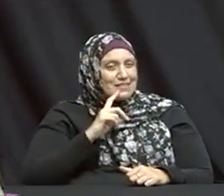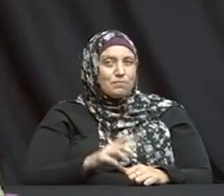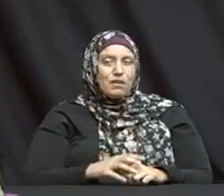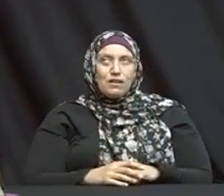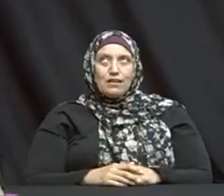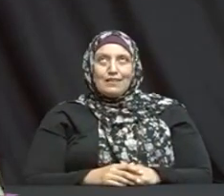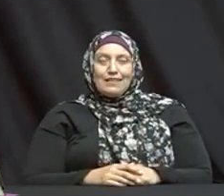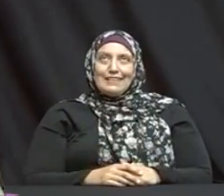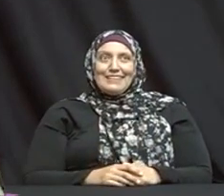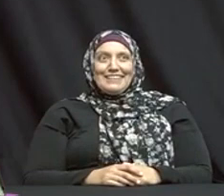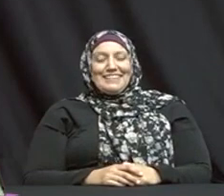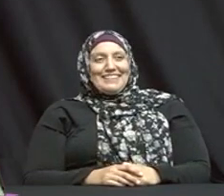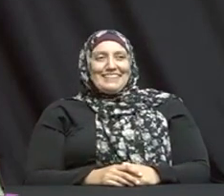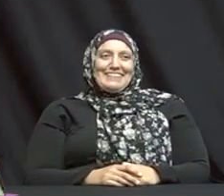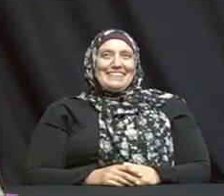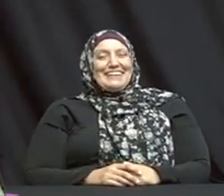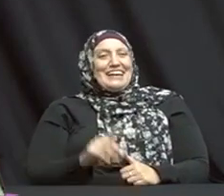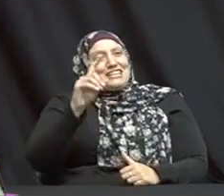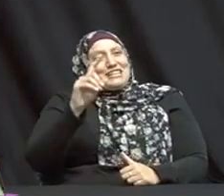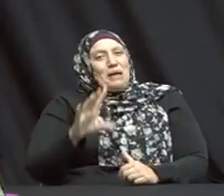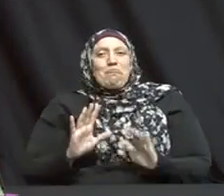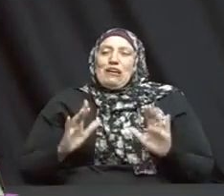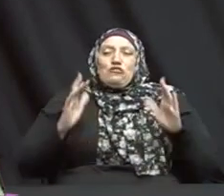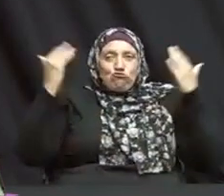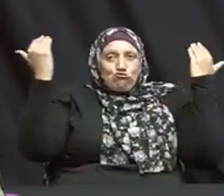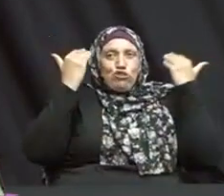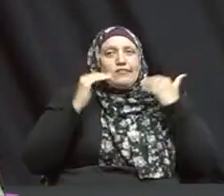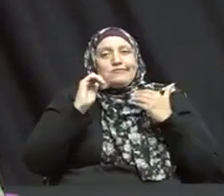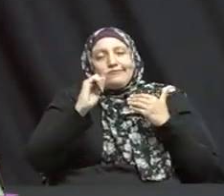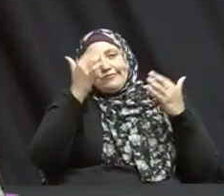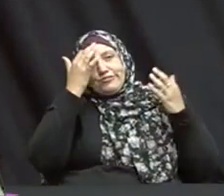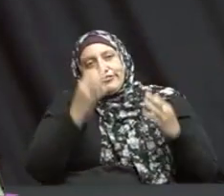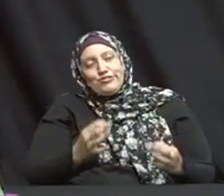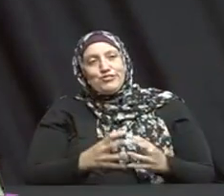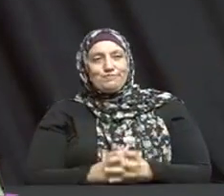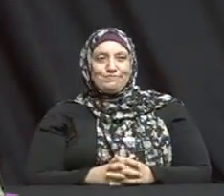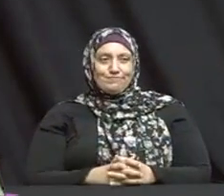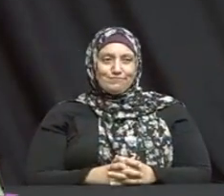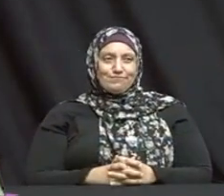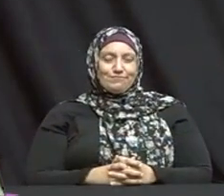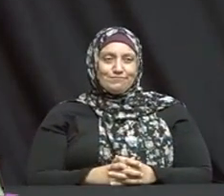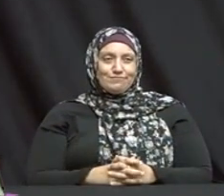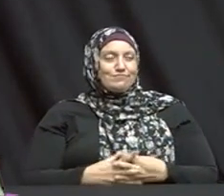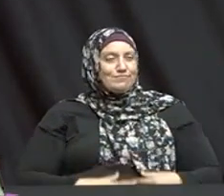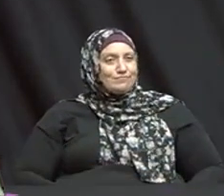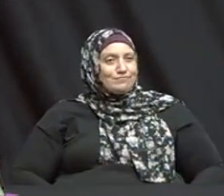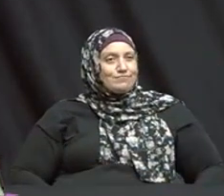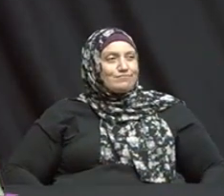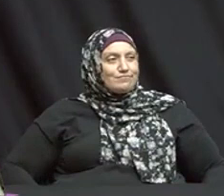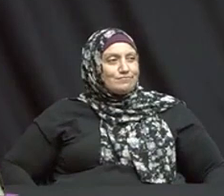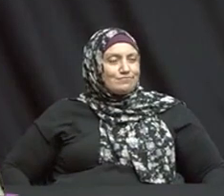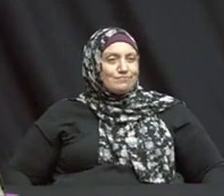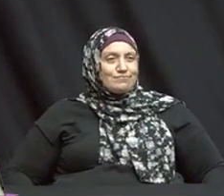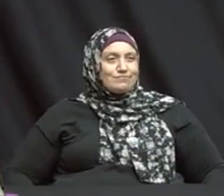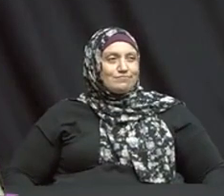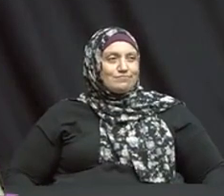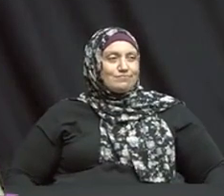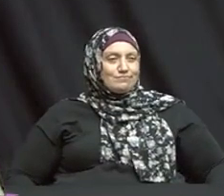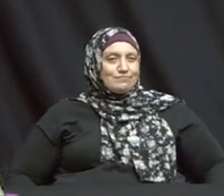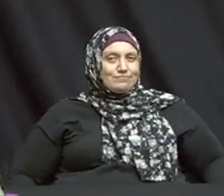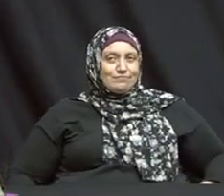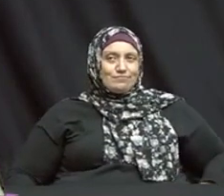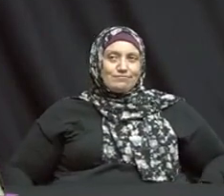Islamically, it's under the discretion of the judge and the court as well. Sometimes judge deems that he is mature enough or she's mature